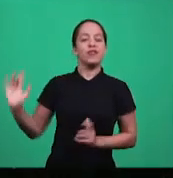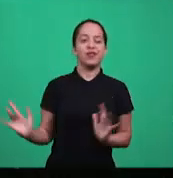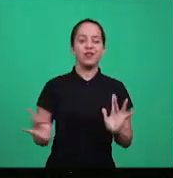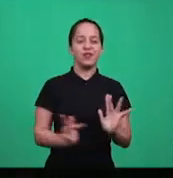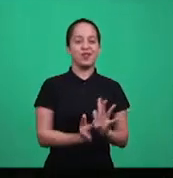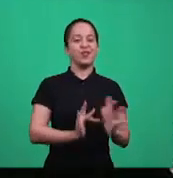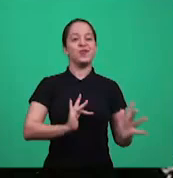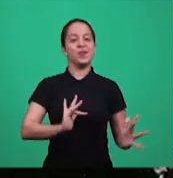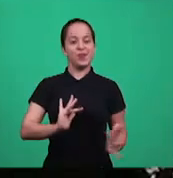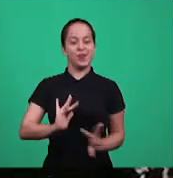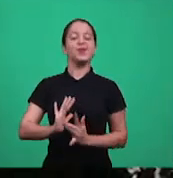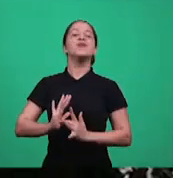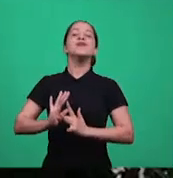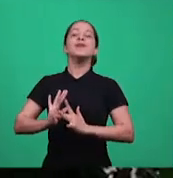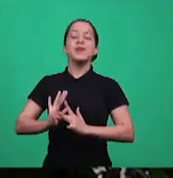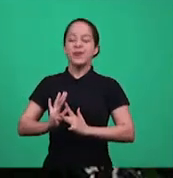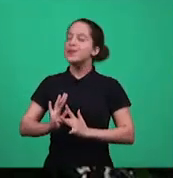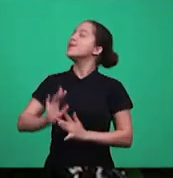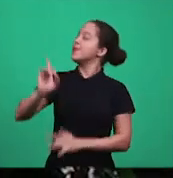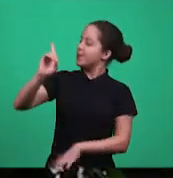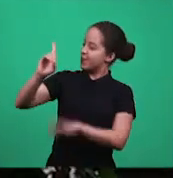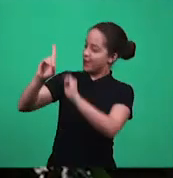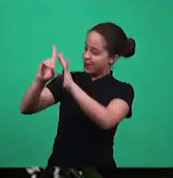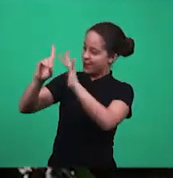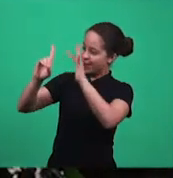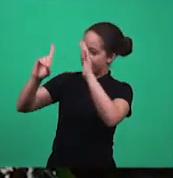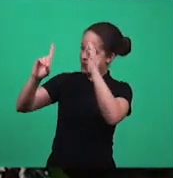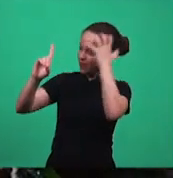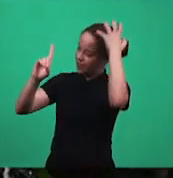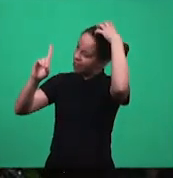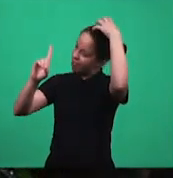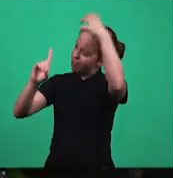We shall see Jesus the King